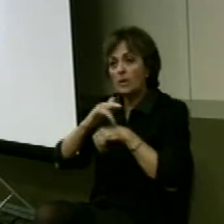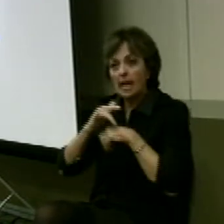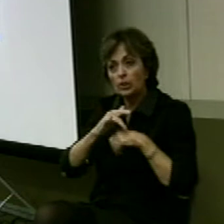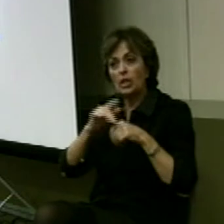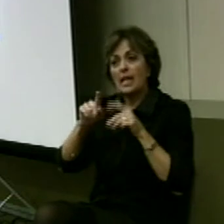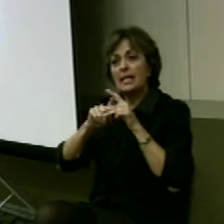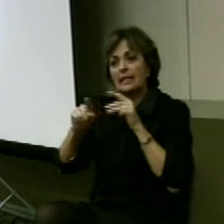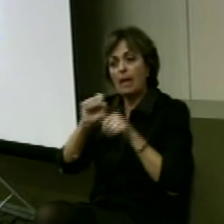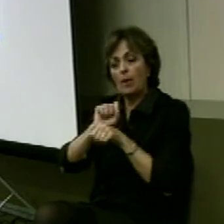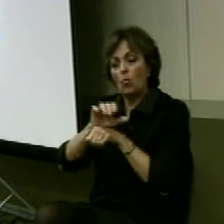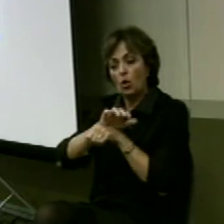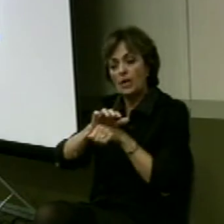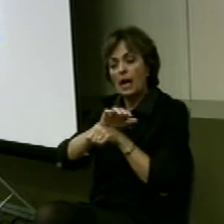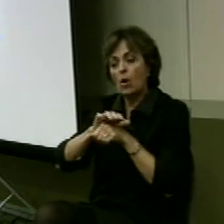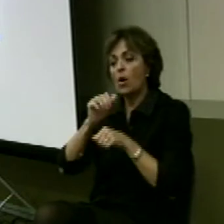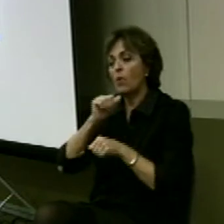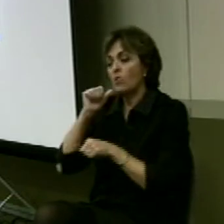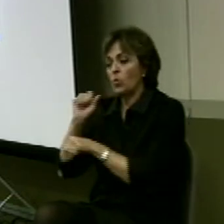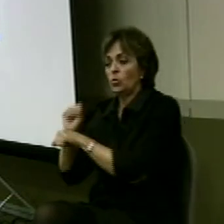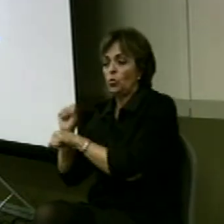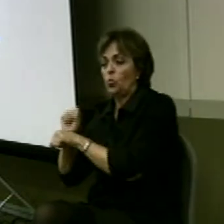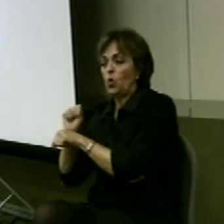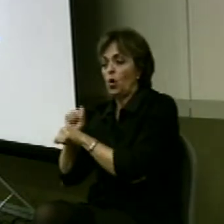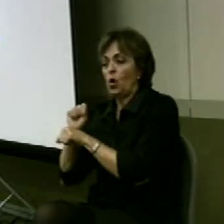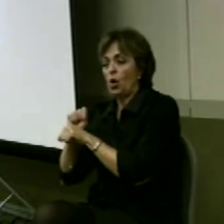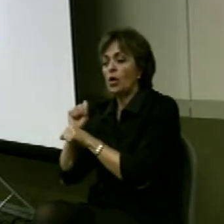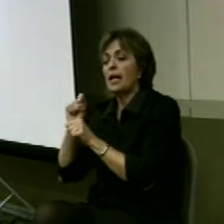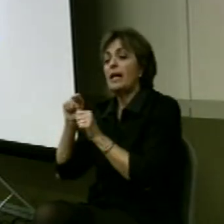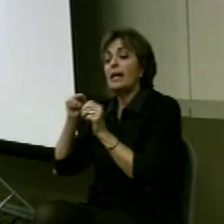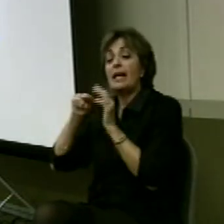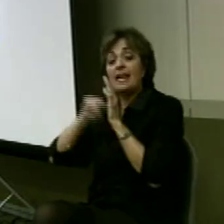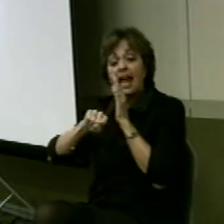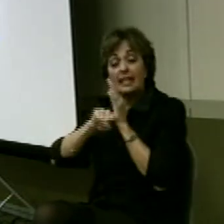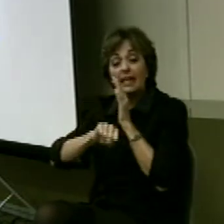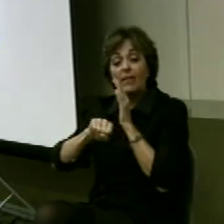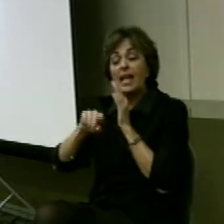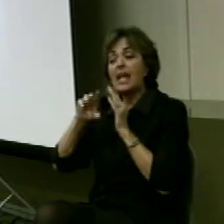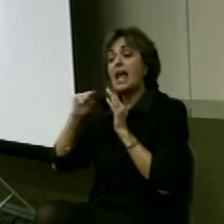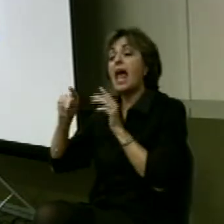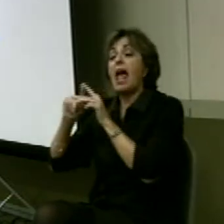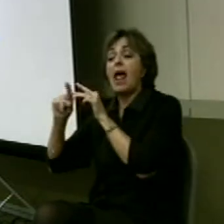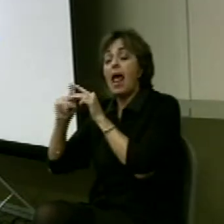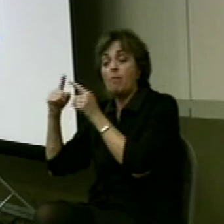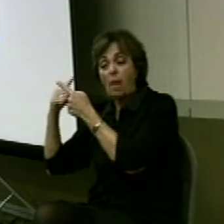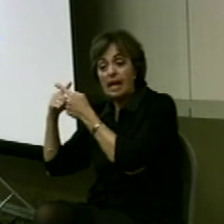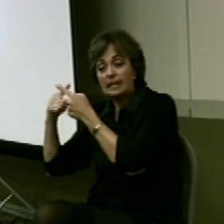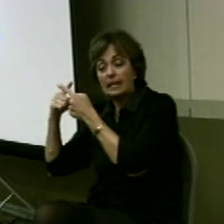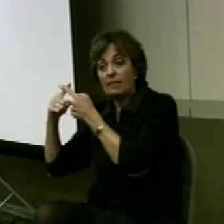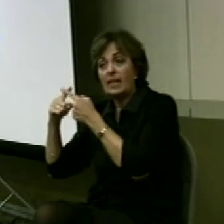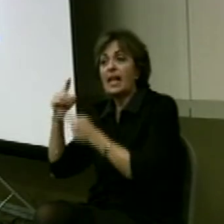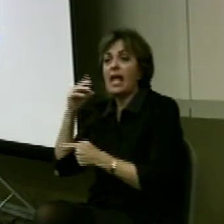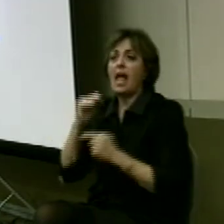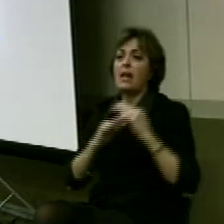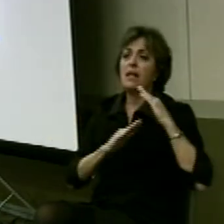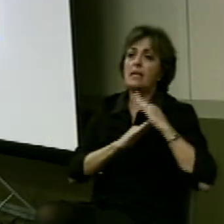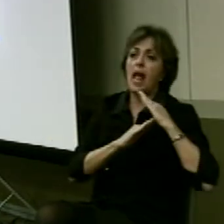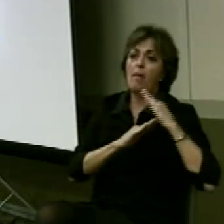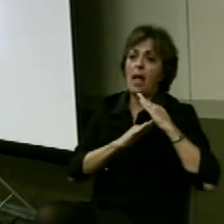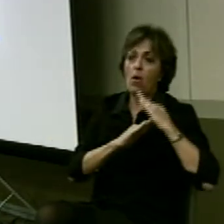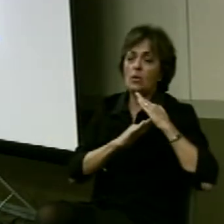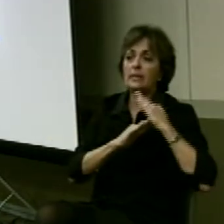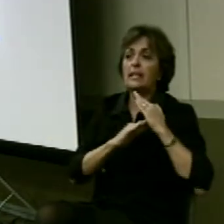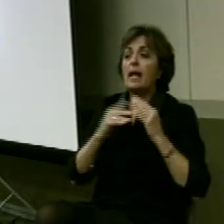aggression, inappropriate touching, escaping the work area, refusal to work, negatively and positively, and then the